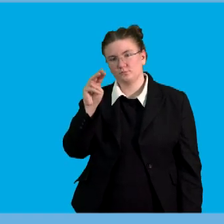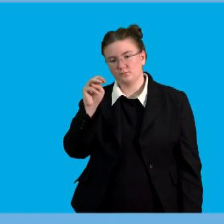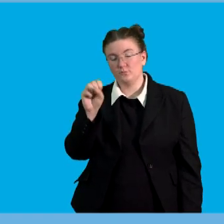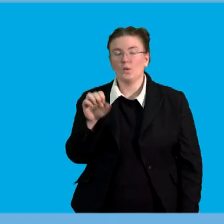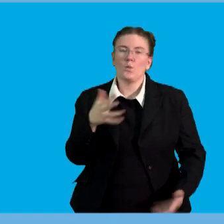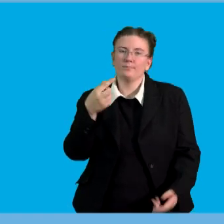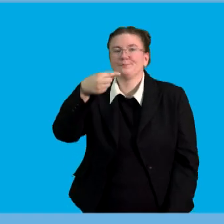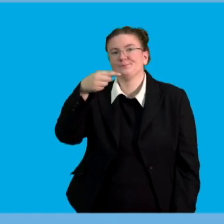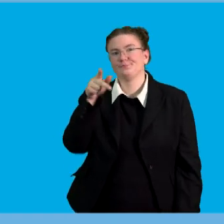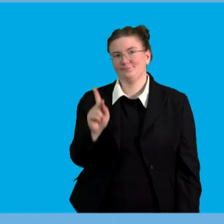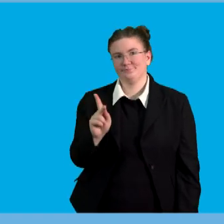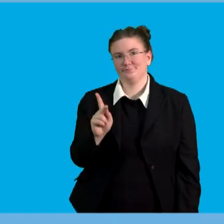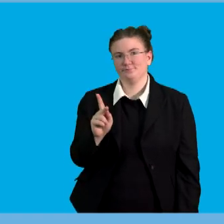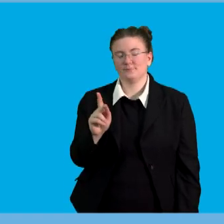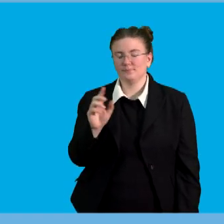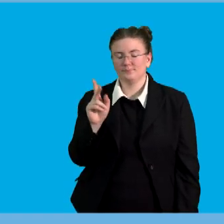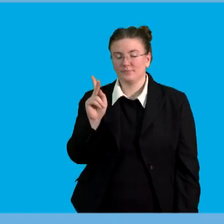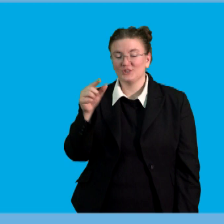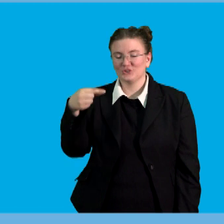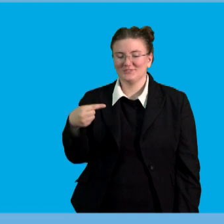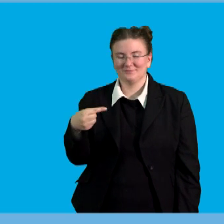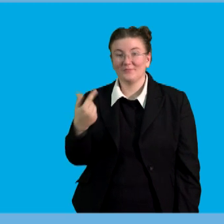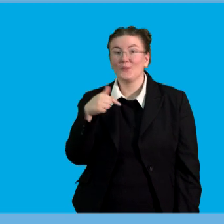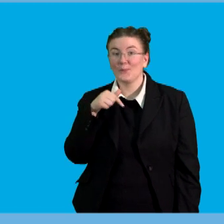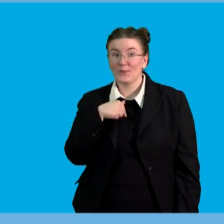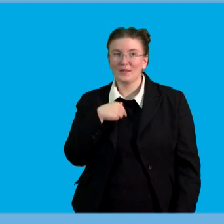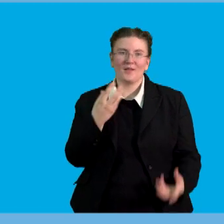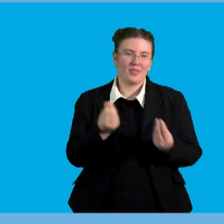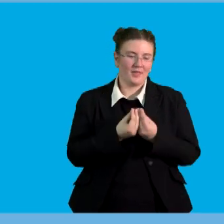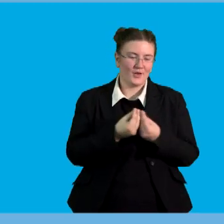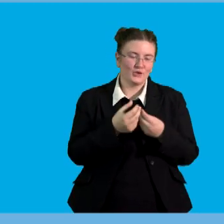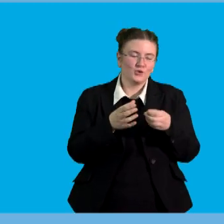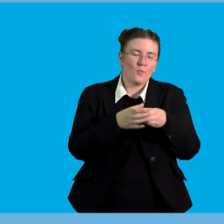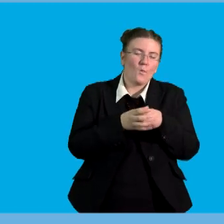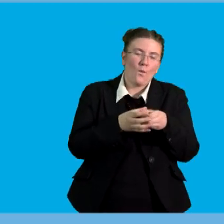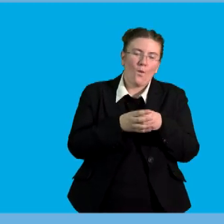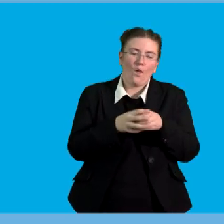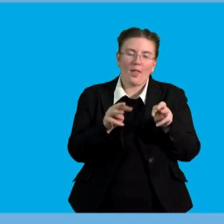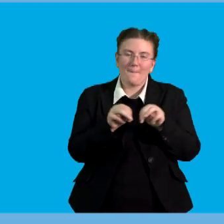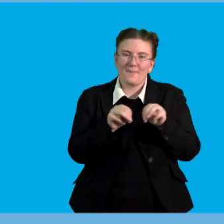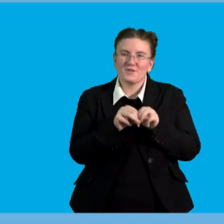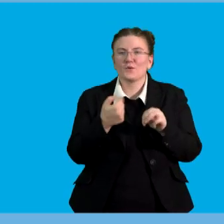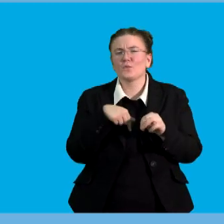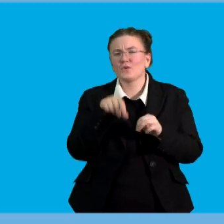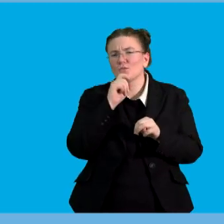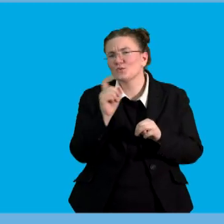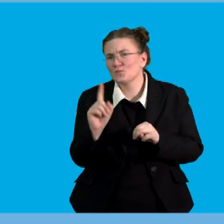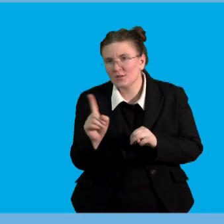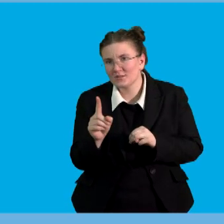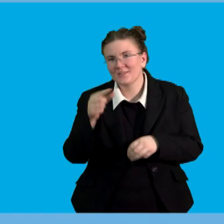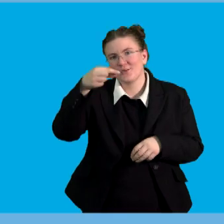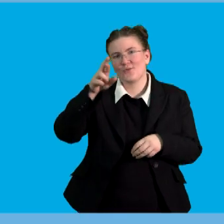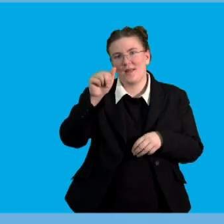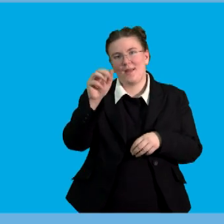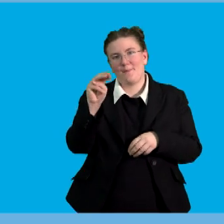or kg as a unit. So when we measure the mass of a small object or small amounts of matter, we often use